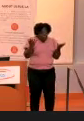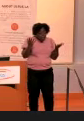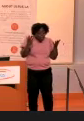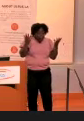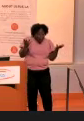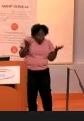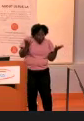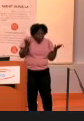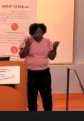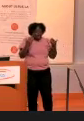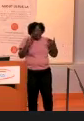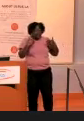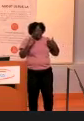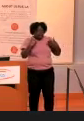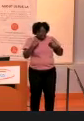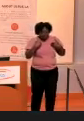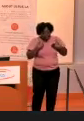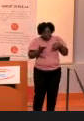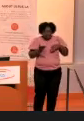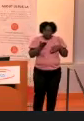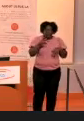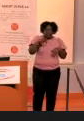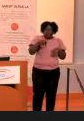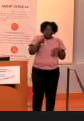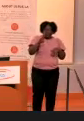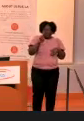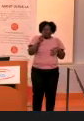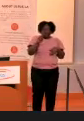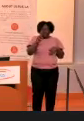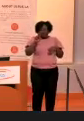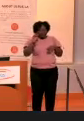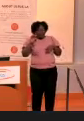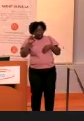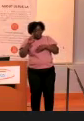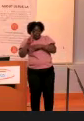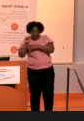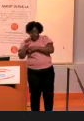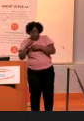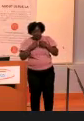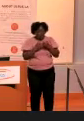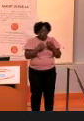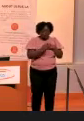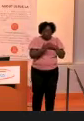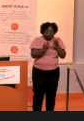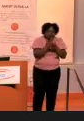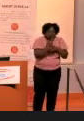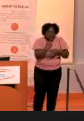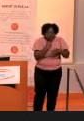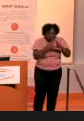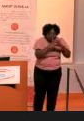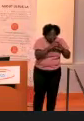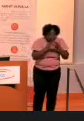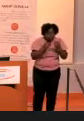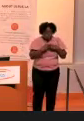having increasing proteinuria or new red cells or white cells in your urine that are not